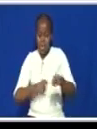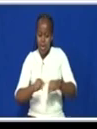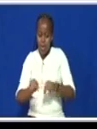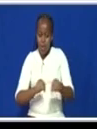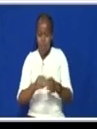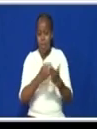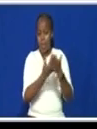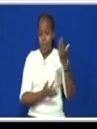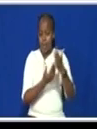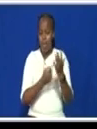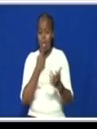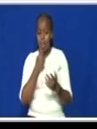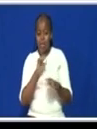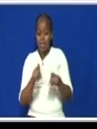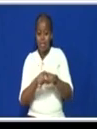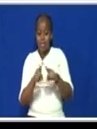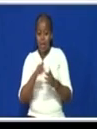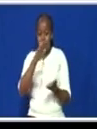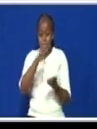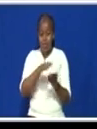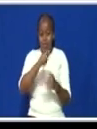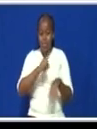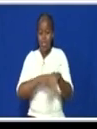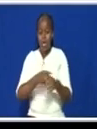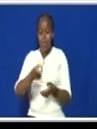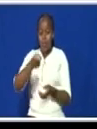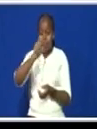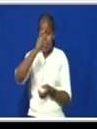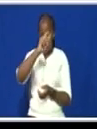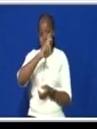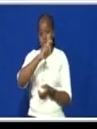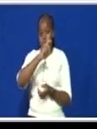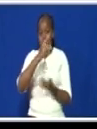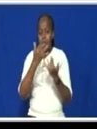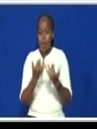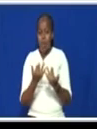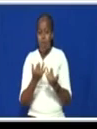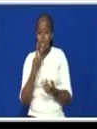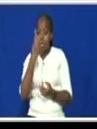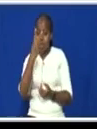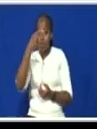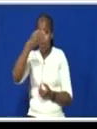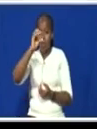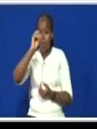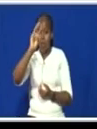or blood glucose level when it rises above normal, because the two hormones, that